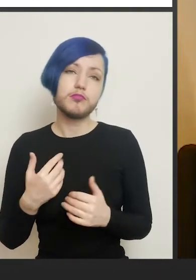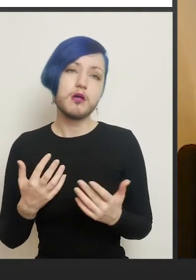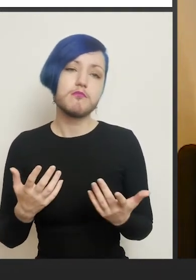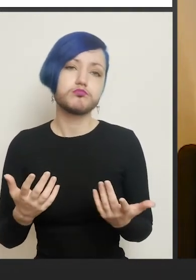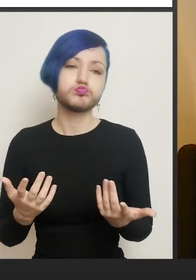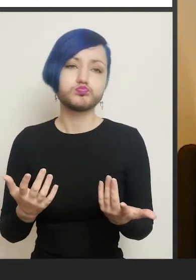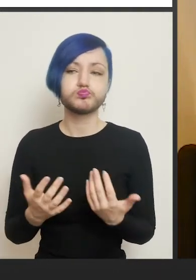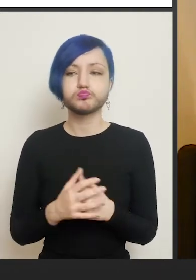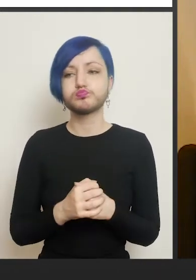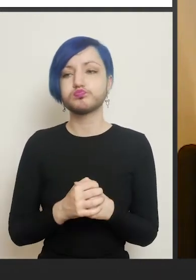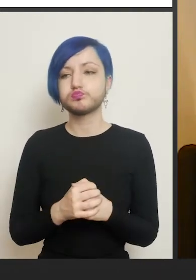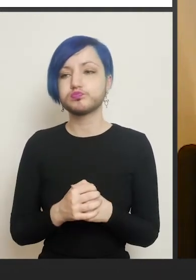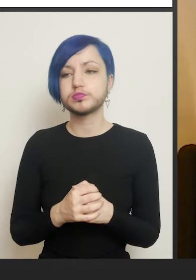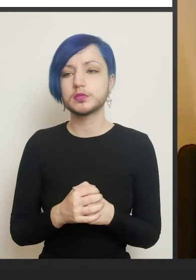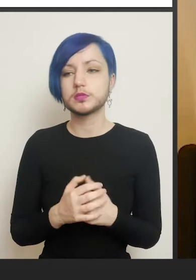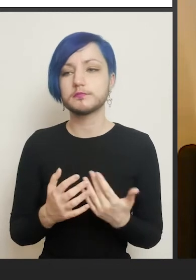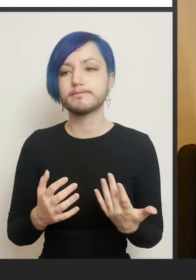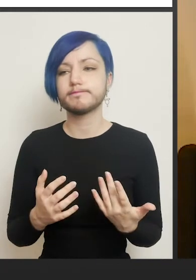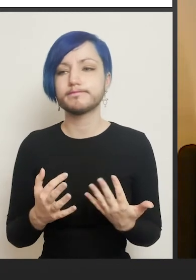to